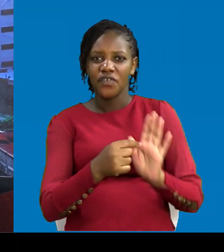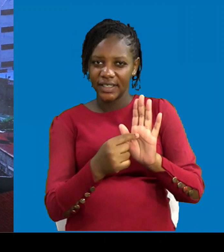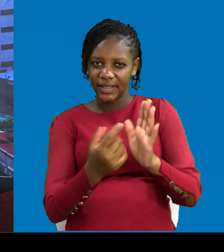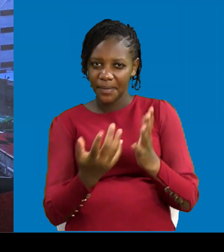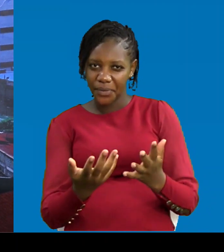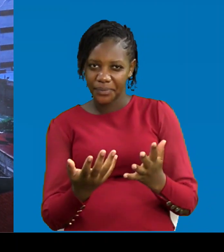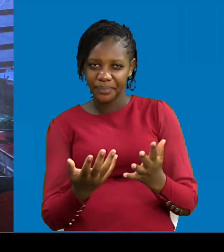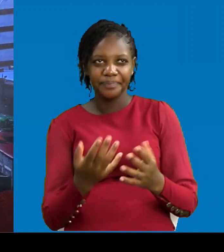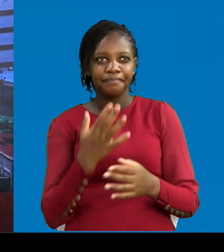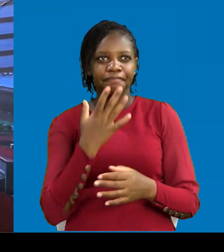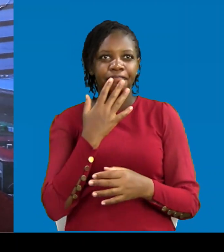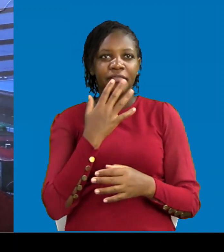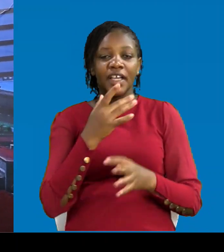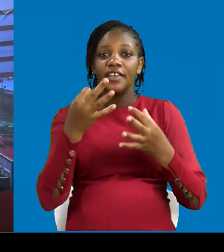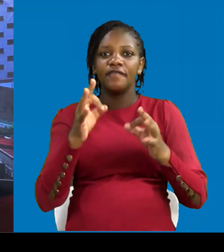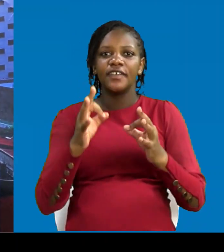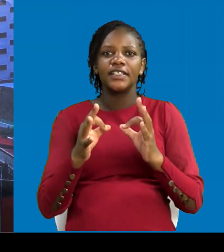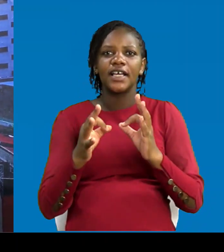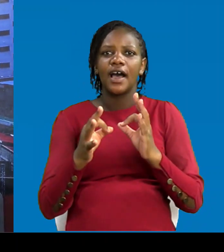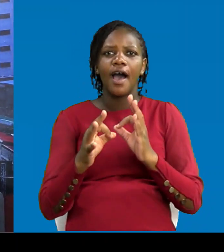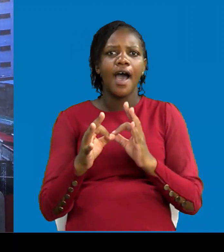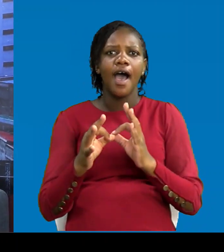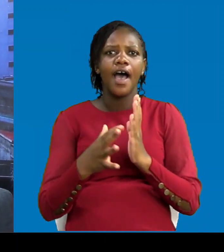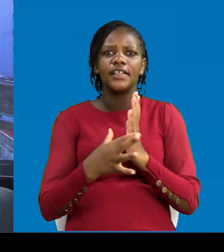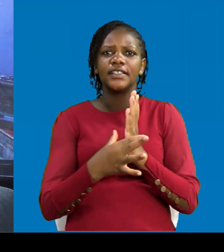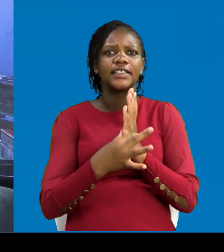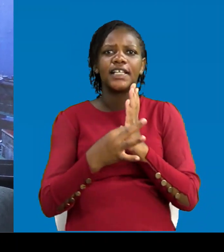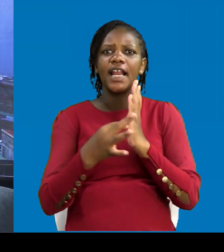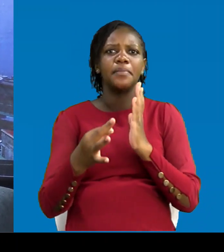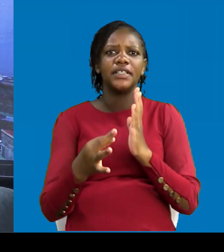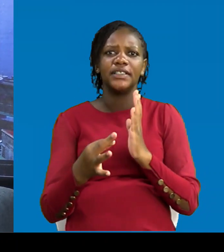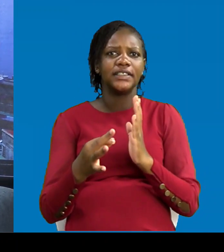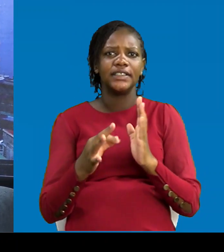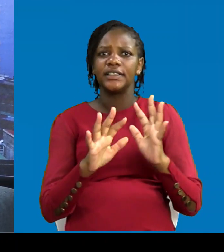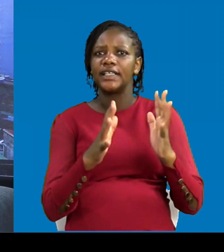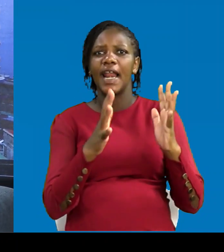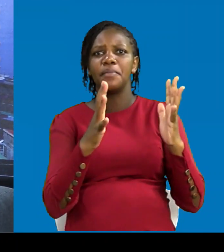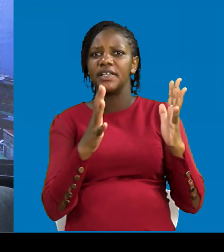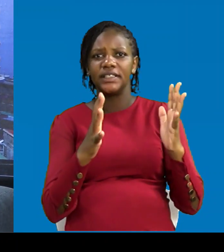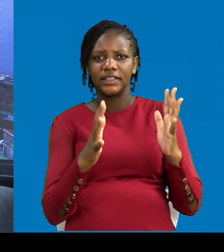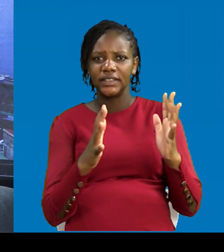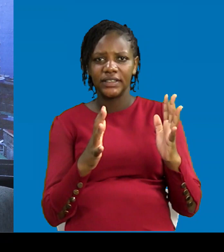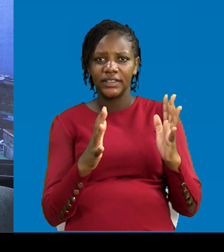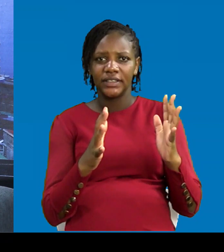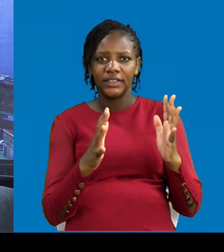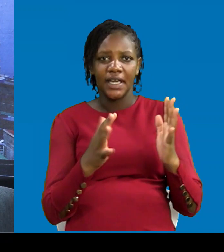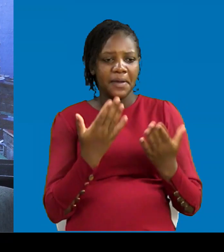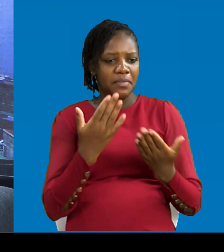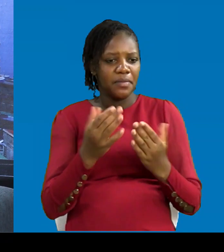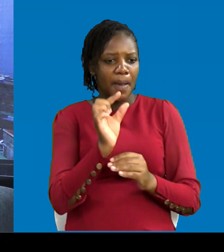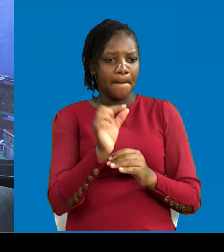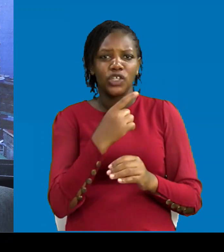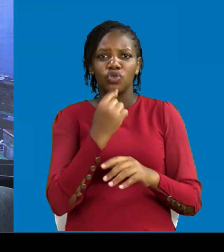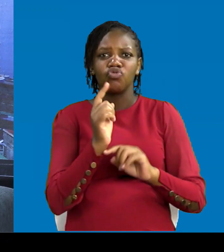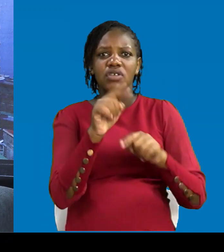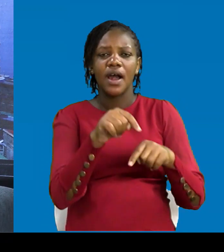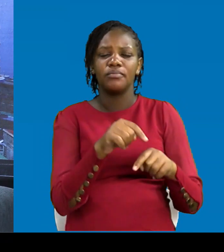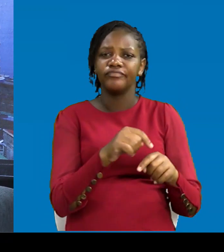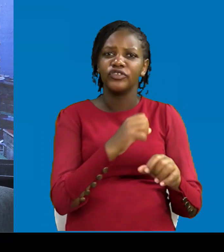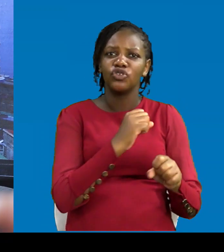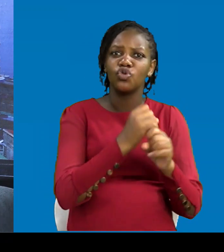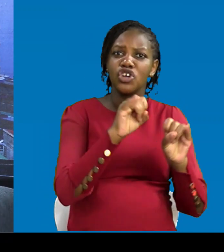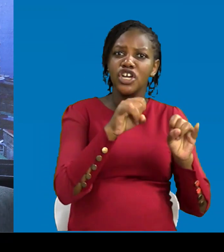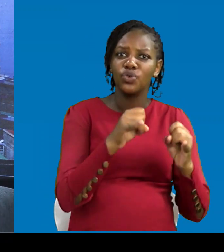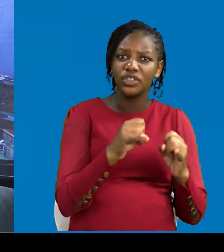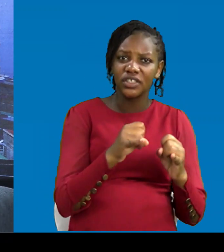instance, if it's a celebrity or like her, I mean, like you being in studio every day, you might not want to